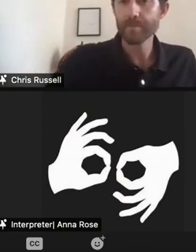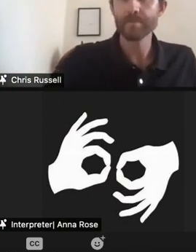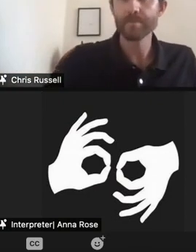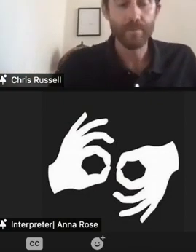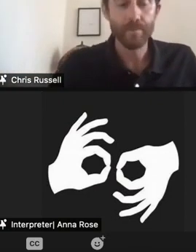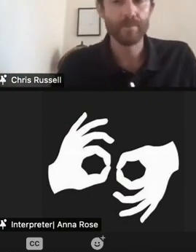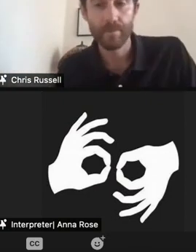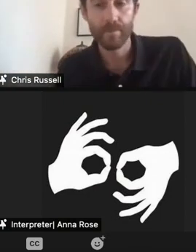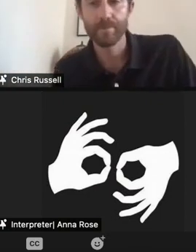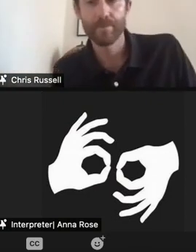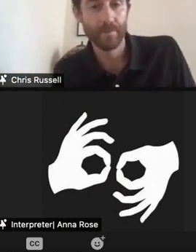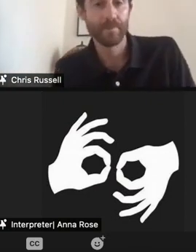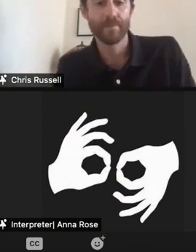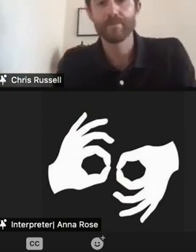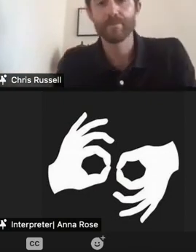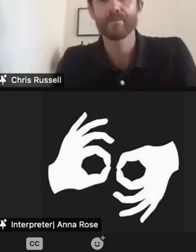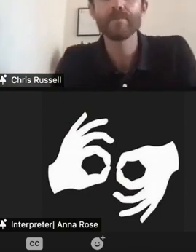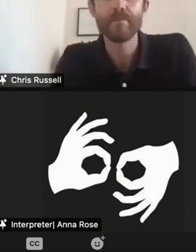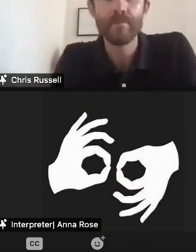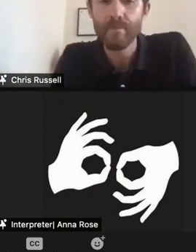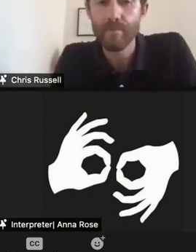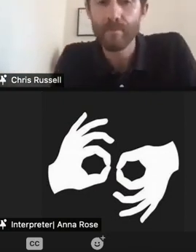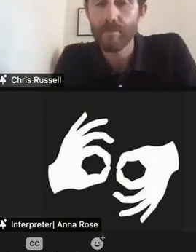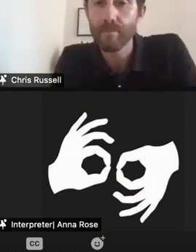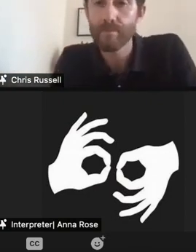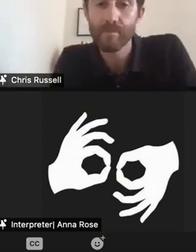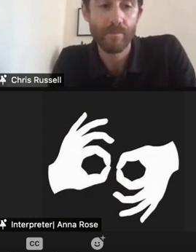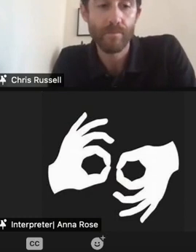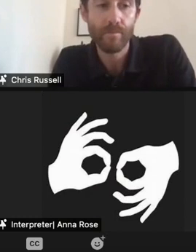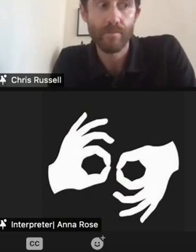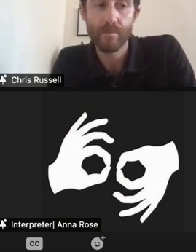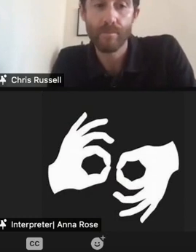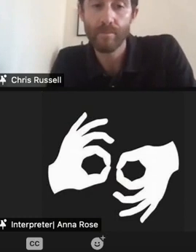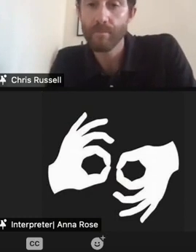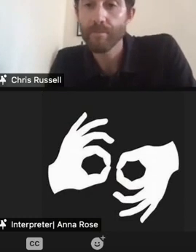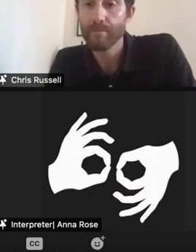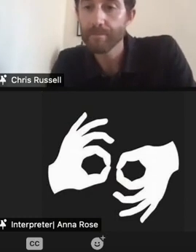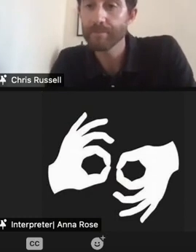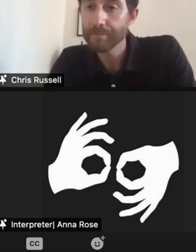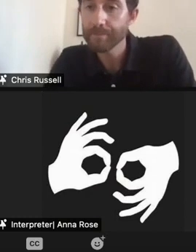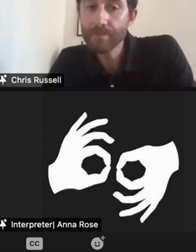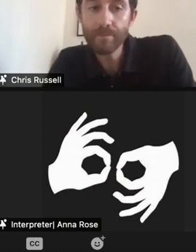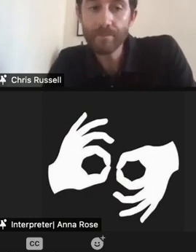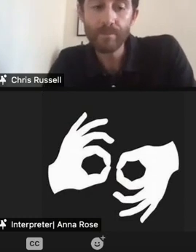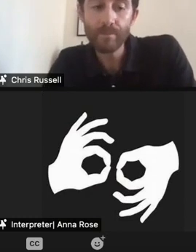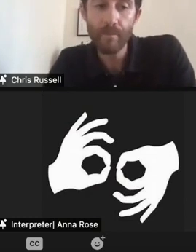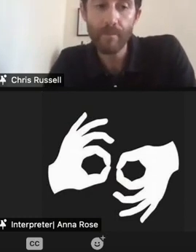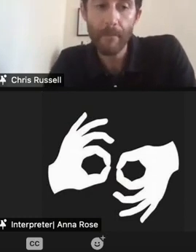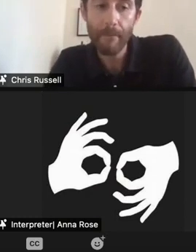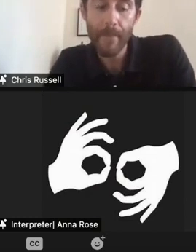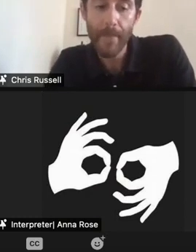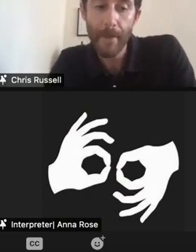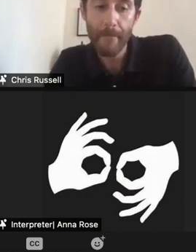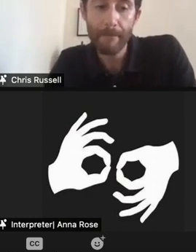APH website or the APH site in regards to discussing the use of tangible symbols.